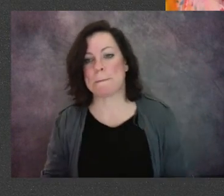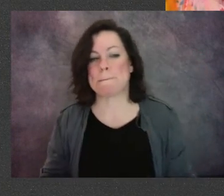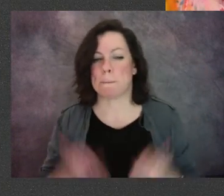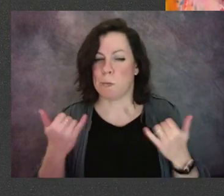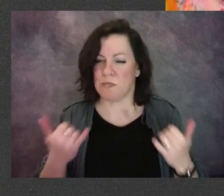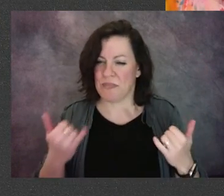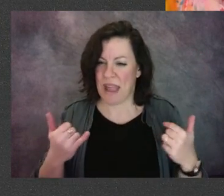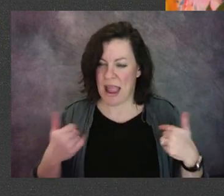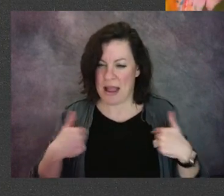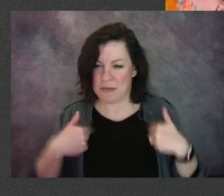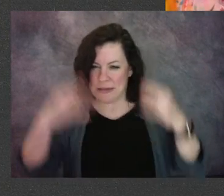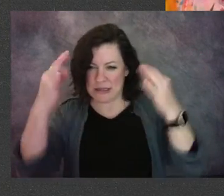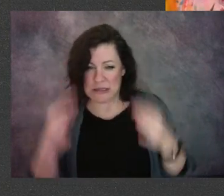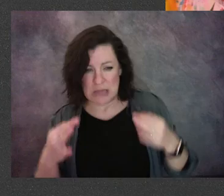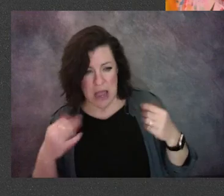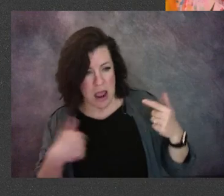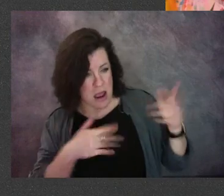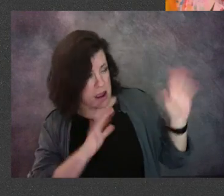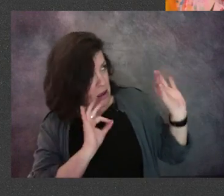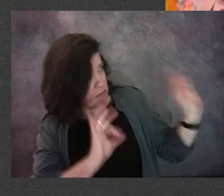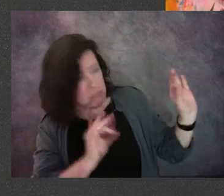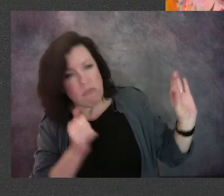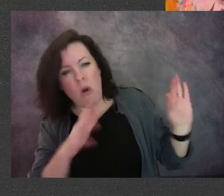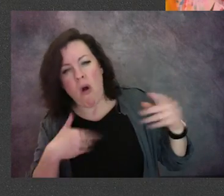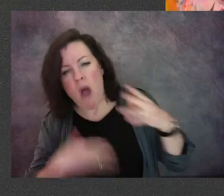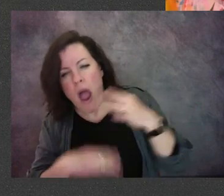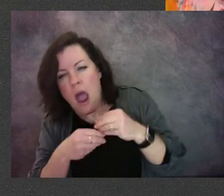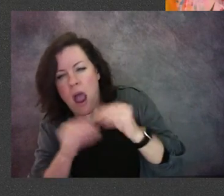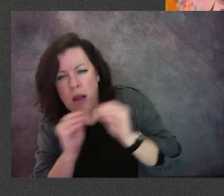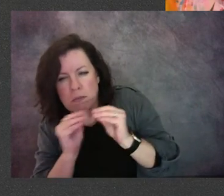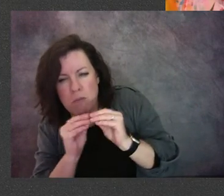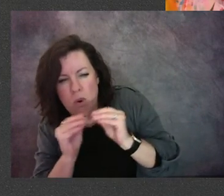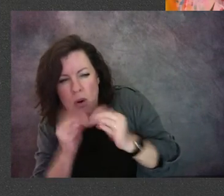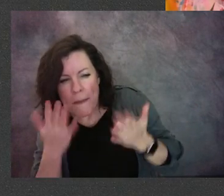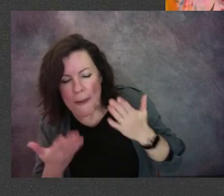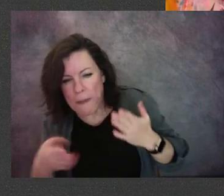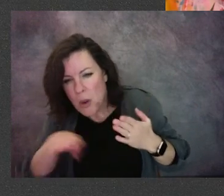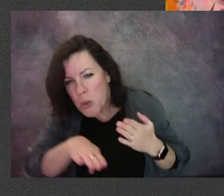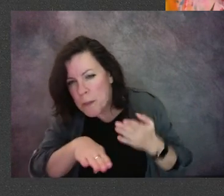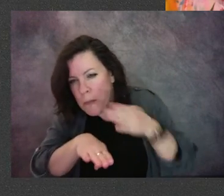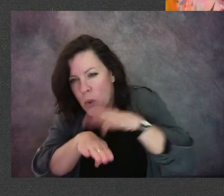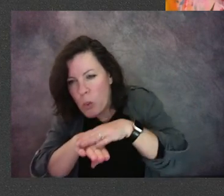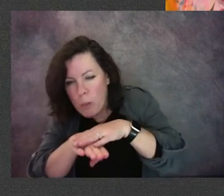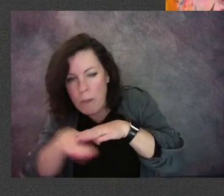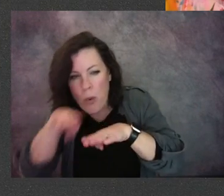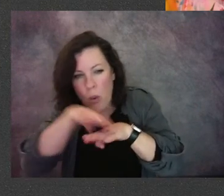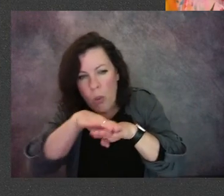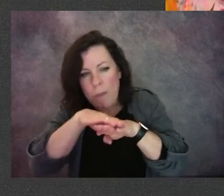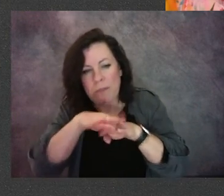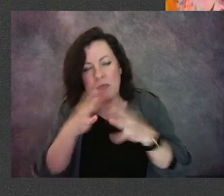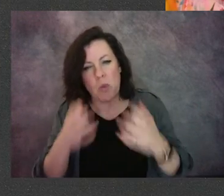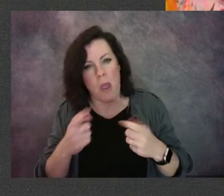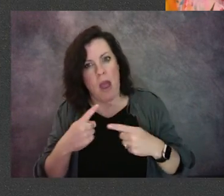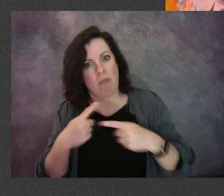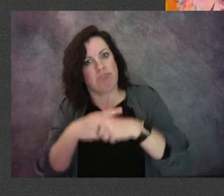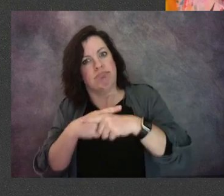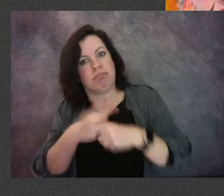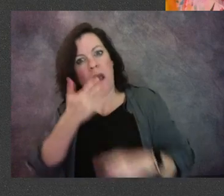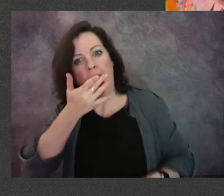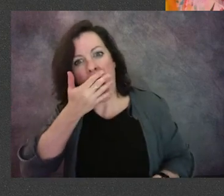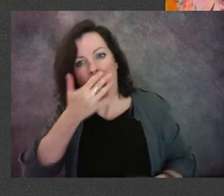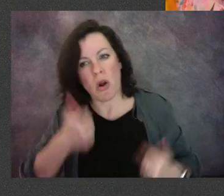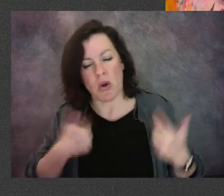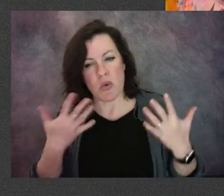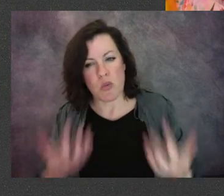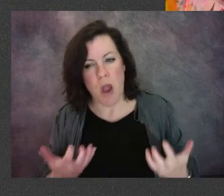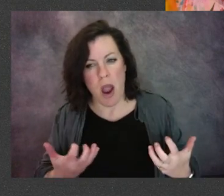All right, now I have to decide, do I have enough there? Do I want any more overlapping? I really look like I need some contrast here with